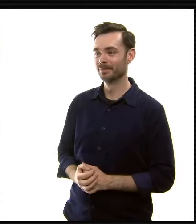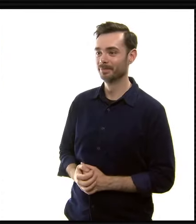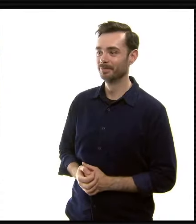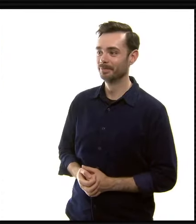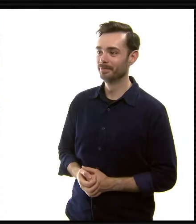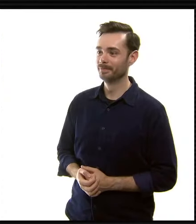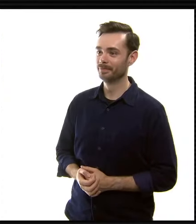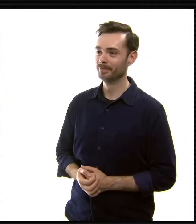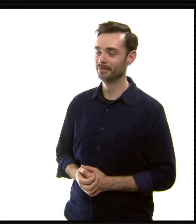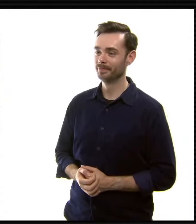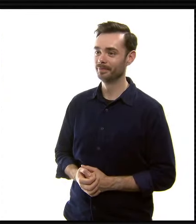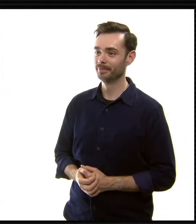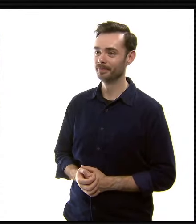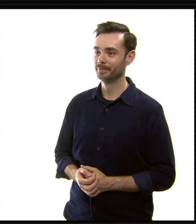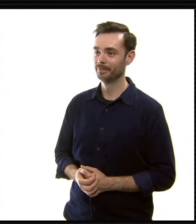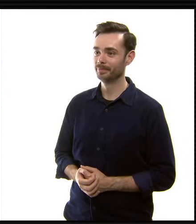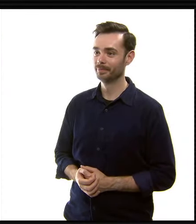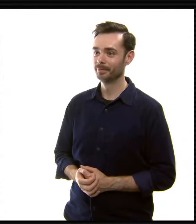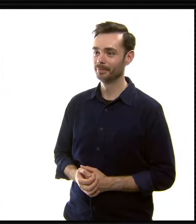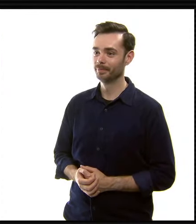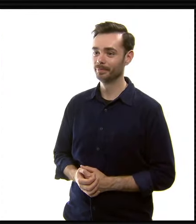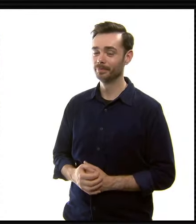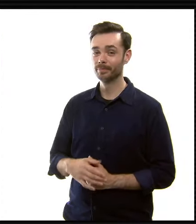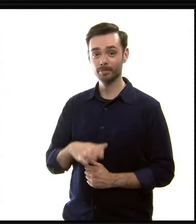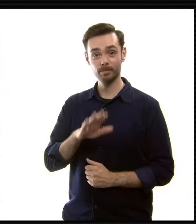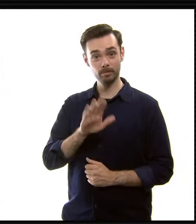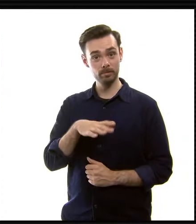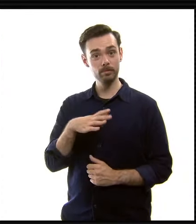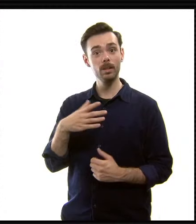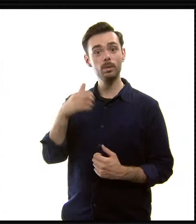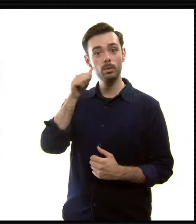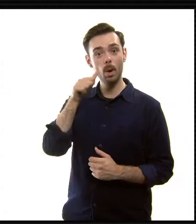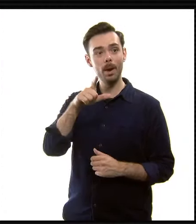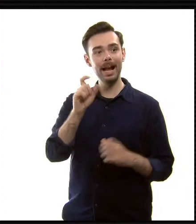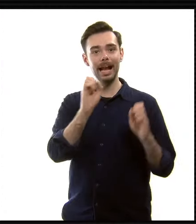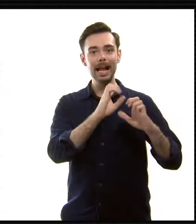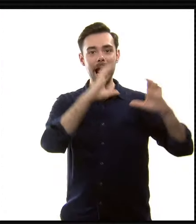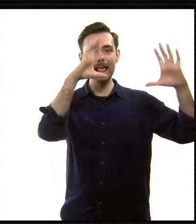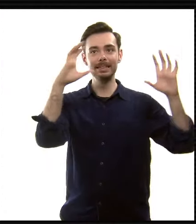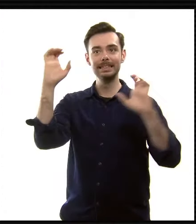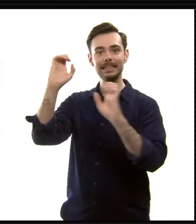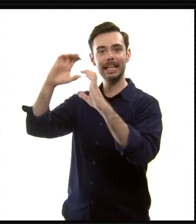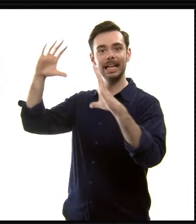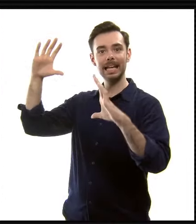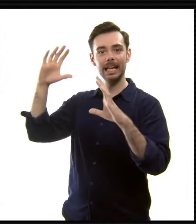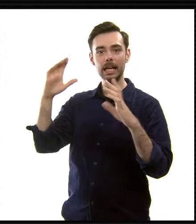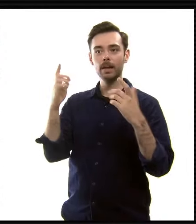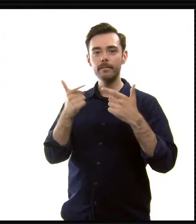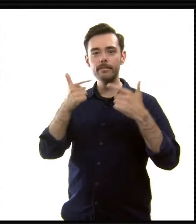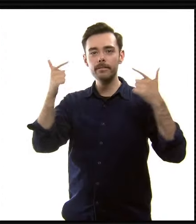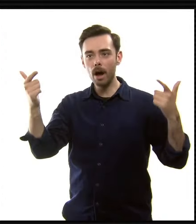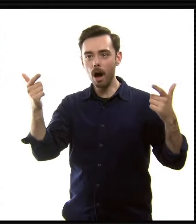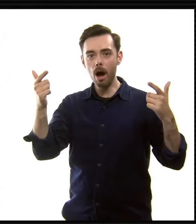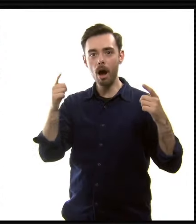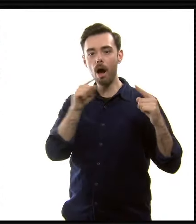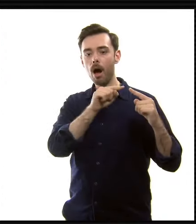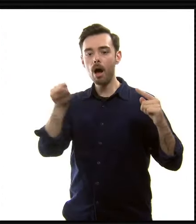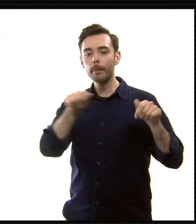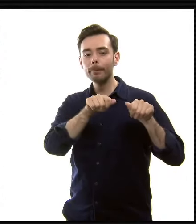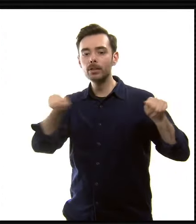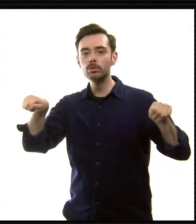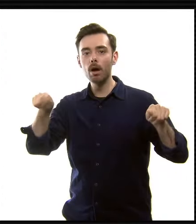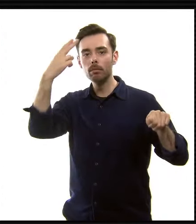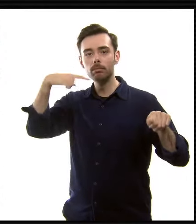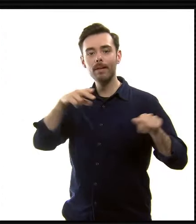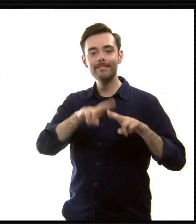Now, you know how the distance between galaxies is always measured in fars? Well, this next story concerns a galaxy that's far, far away.